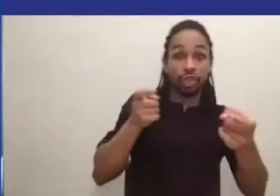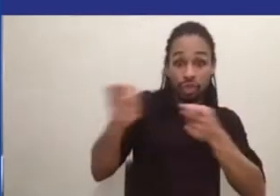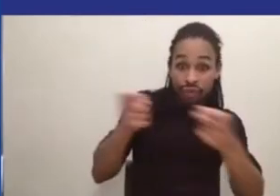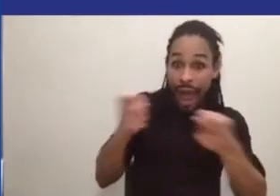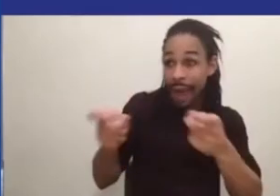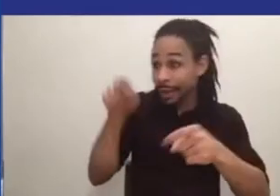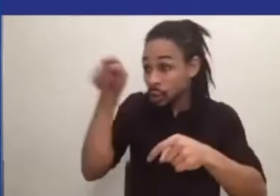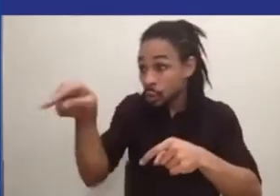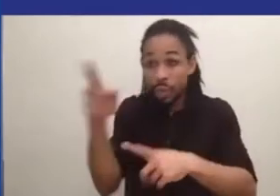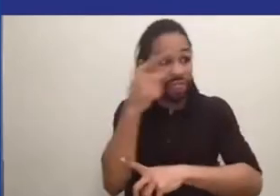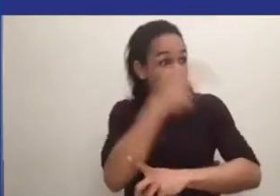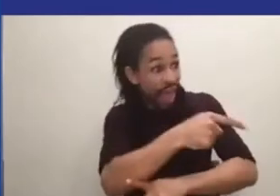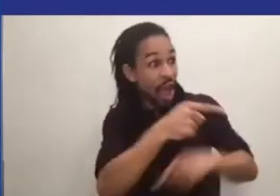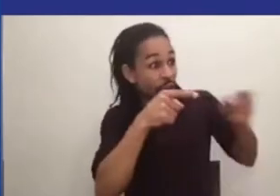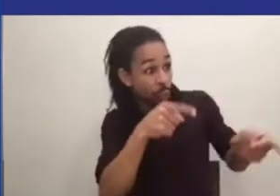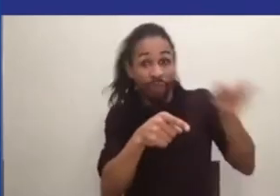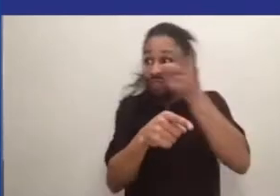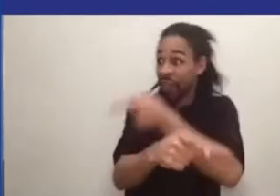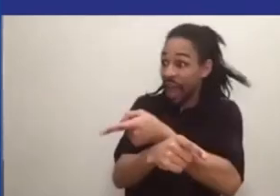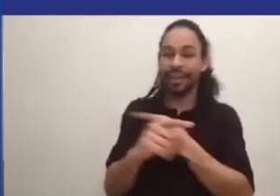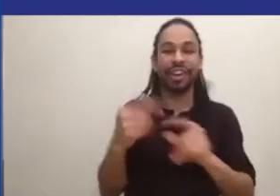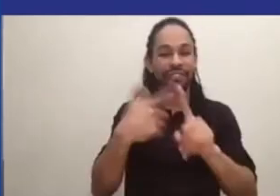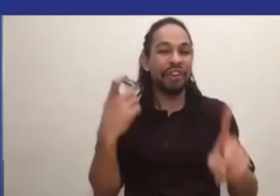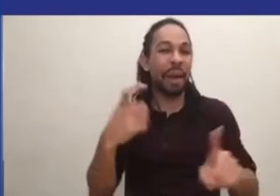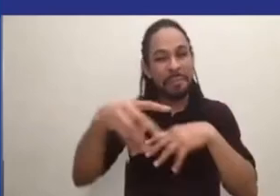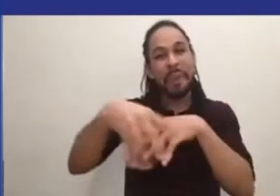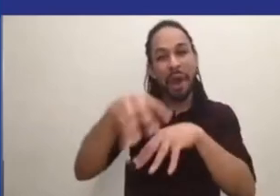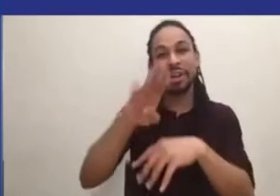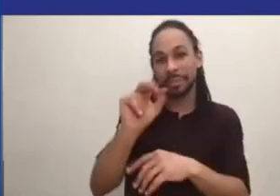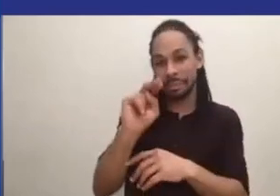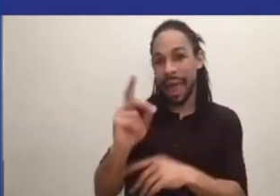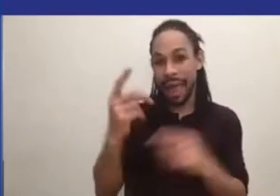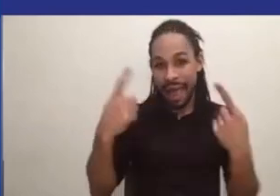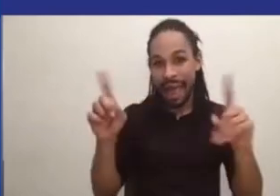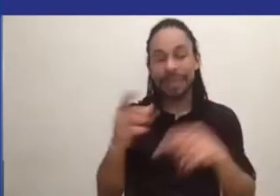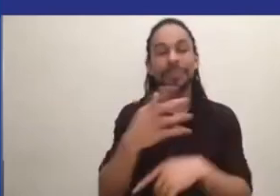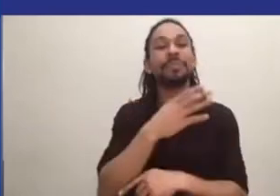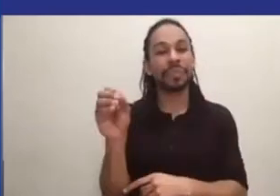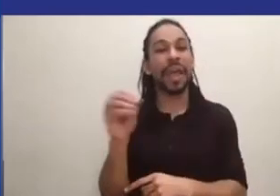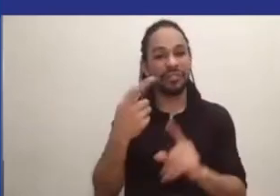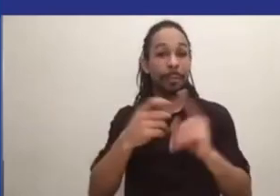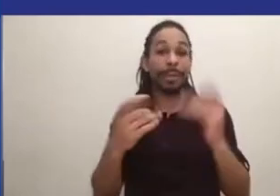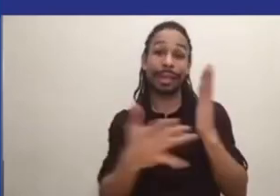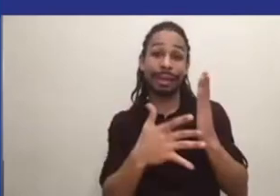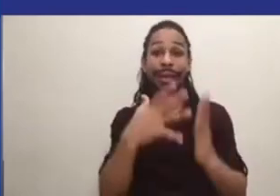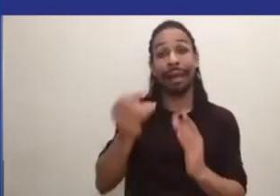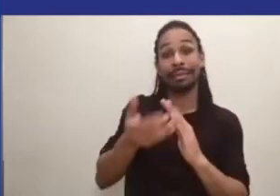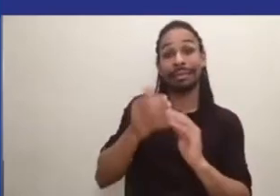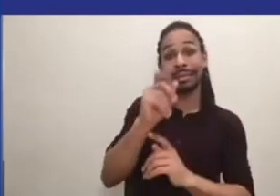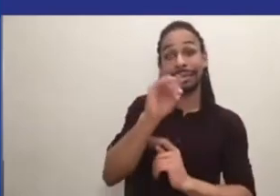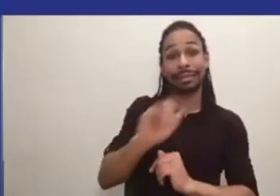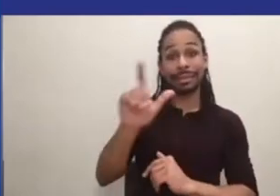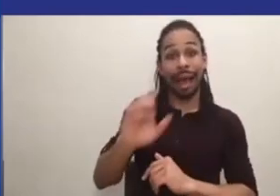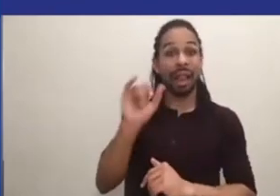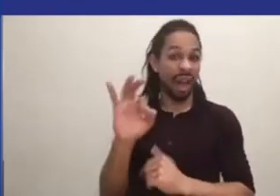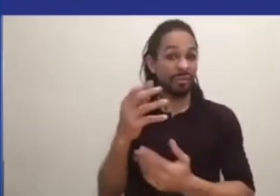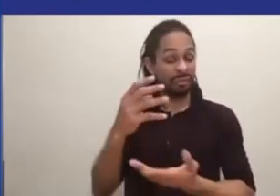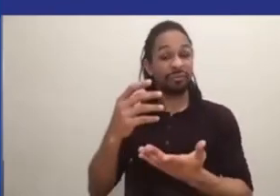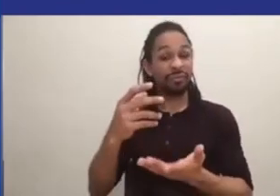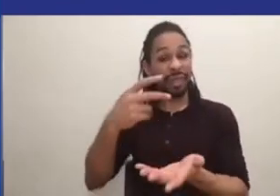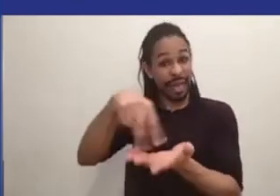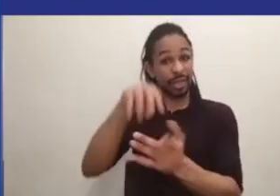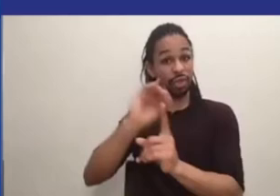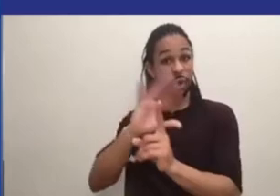and also the technique and styles of that dance culture as well has kind of stayed with me.